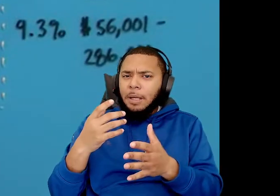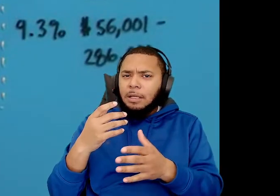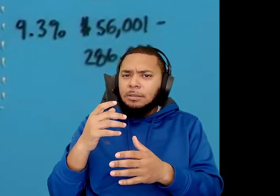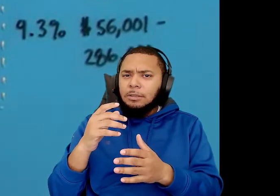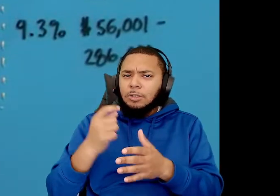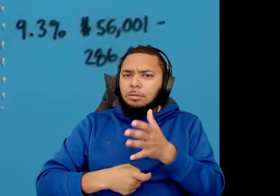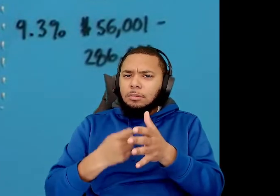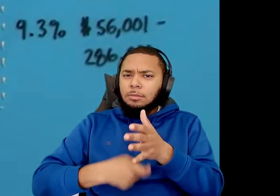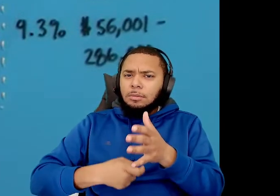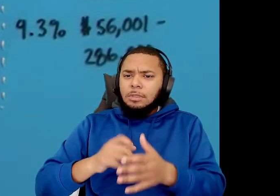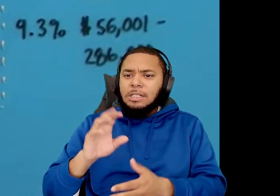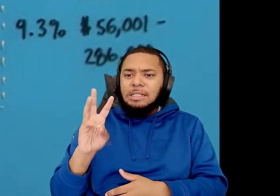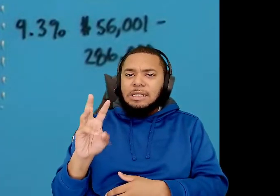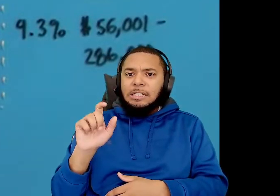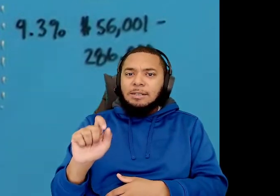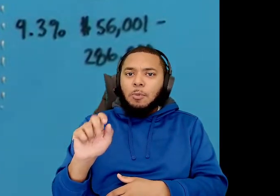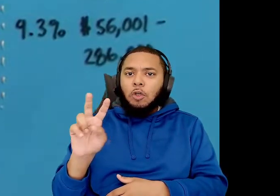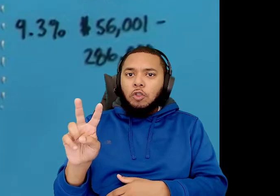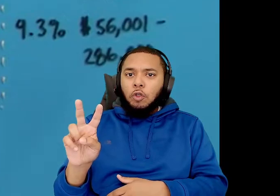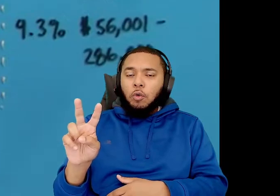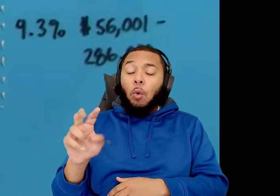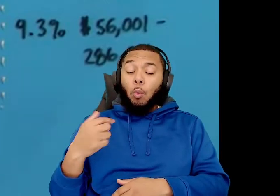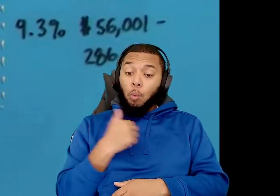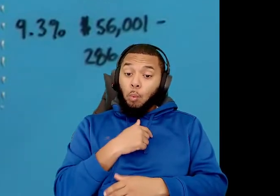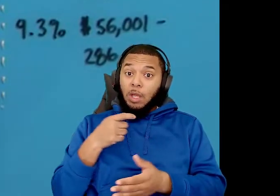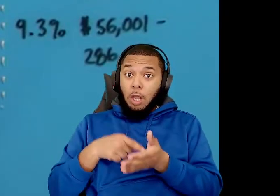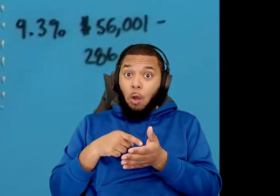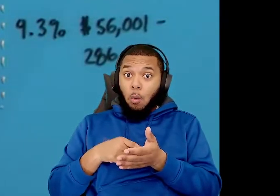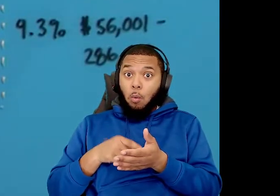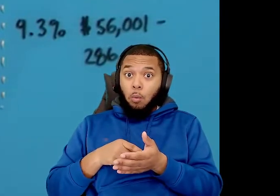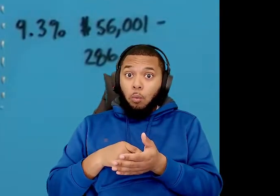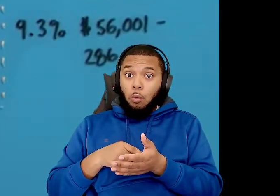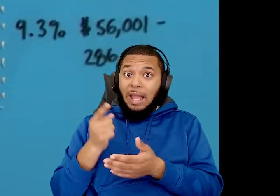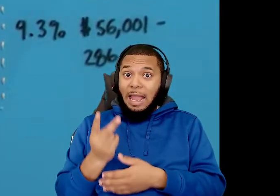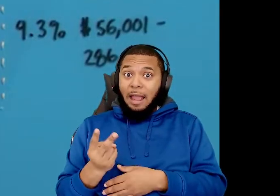6.2%. That's how much we owed. Our employer will own the other half.